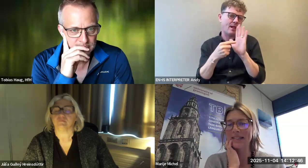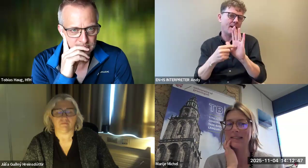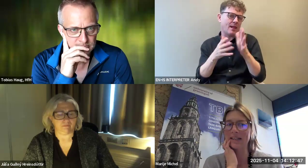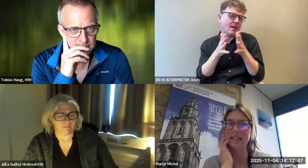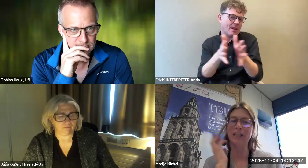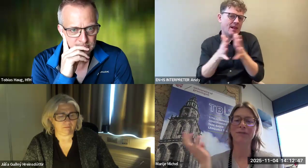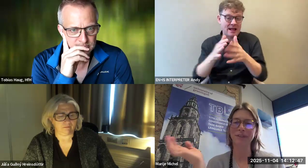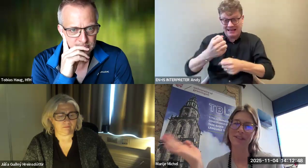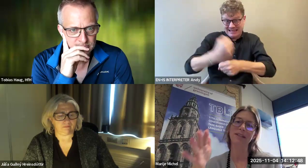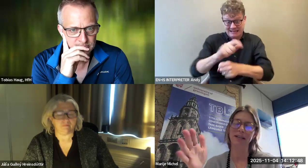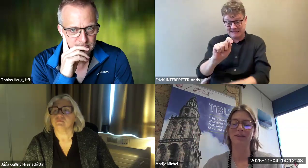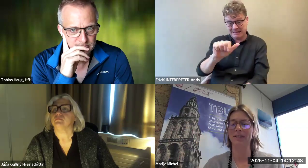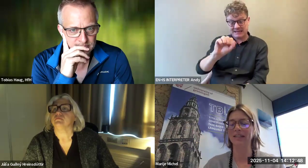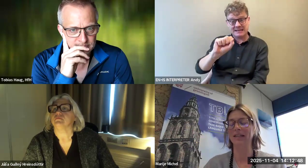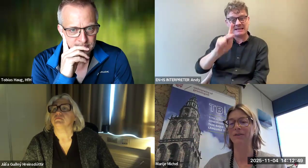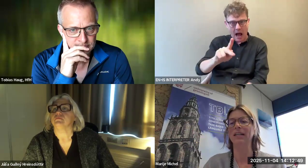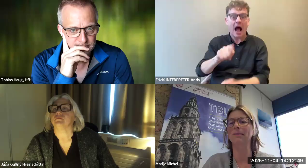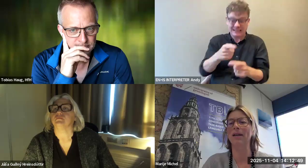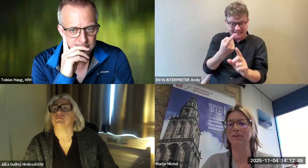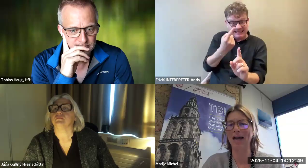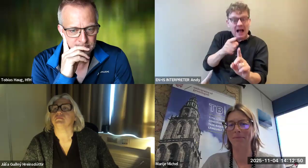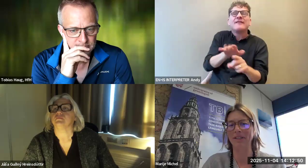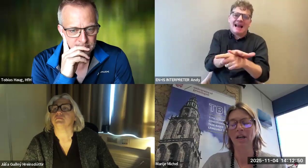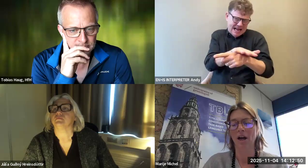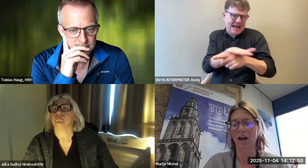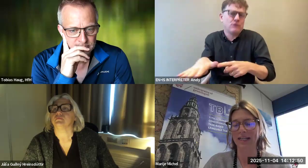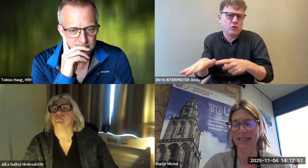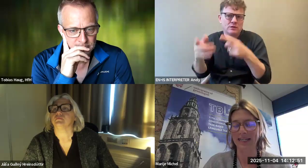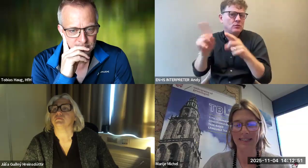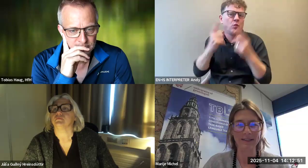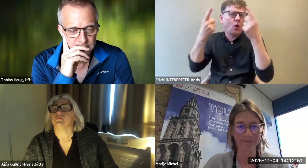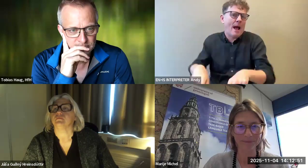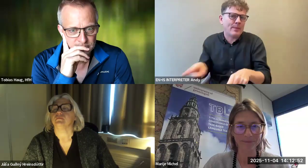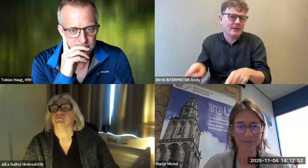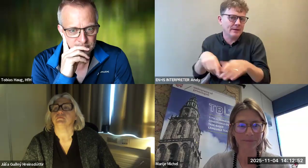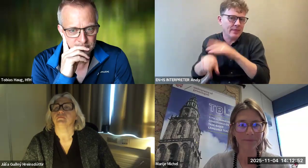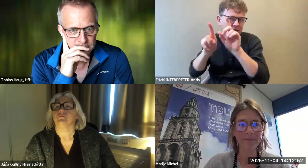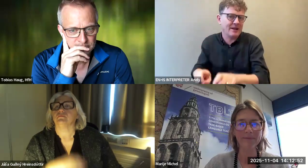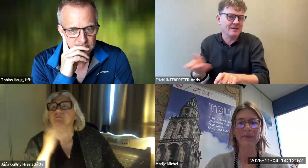how tasks actually influence the kind of things that you can expect to happen on a test.